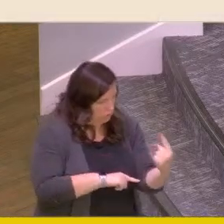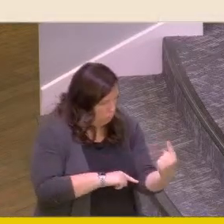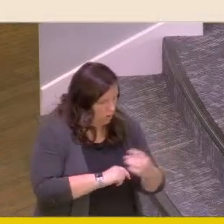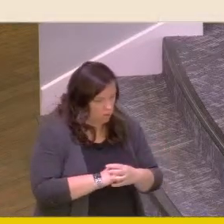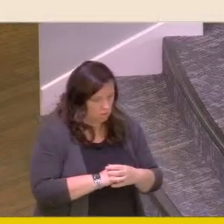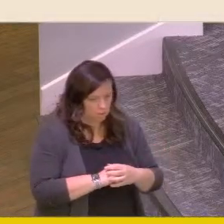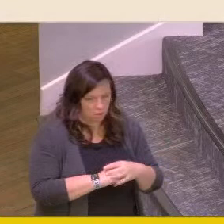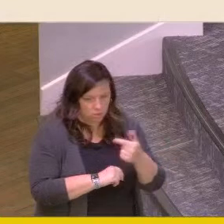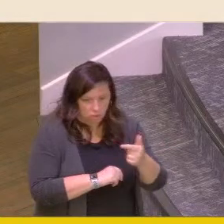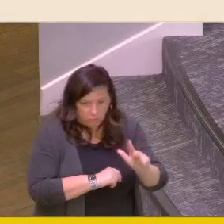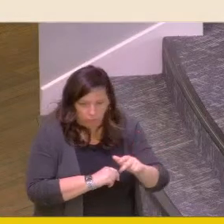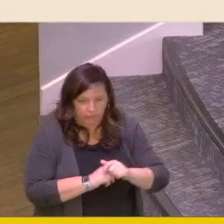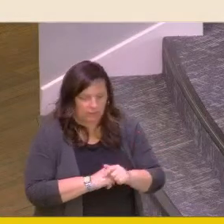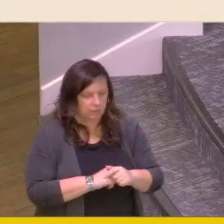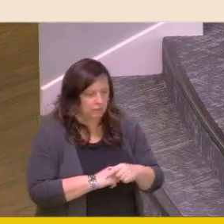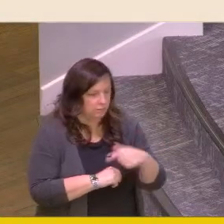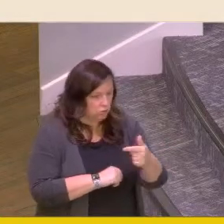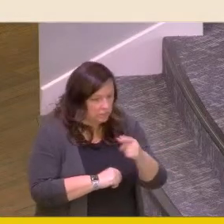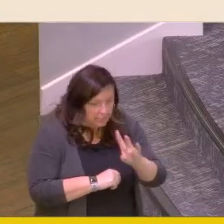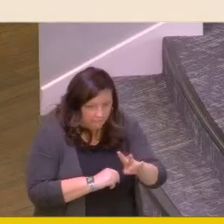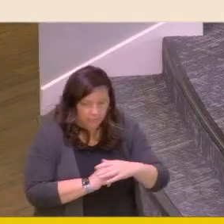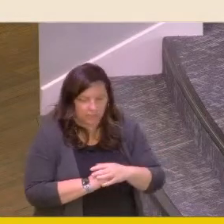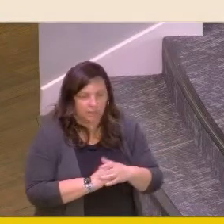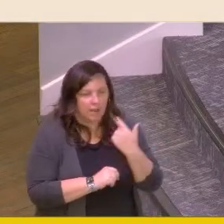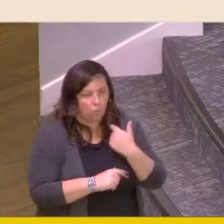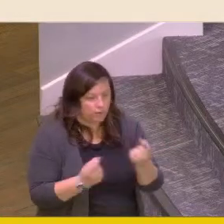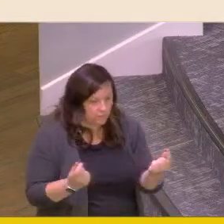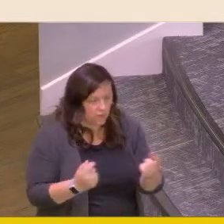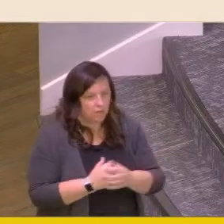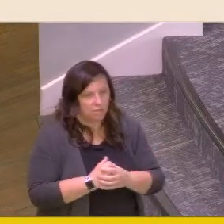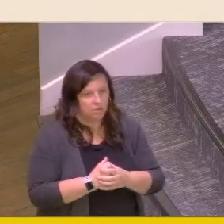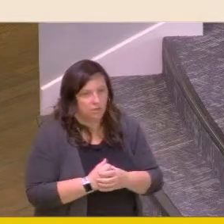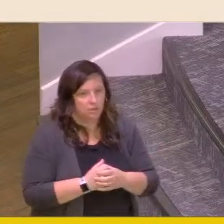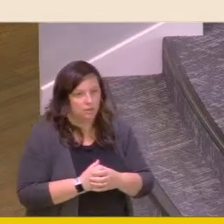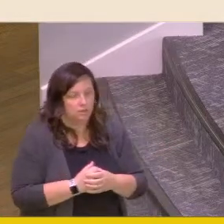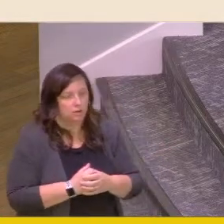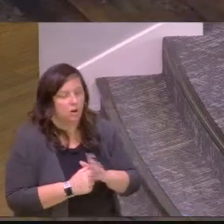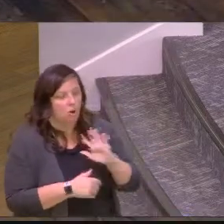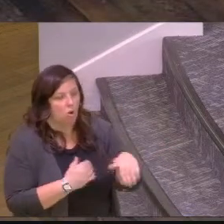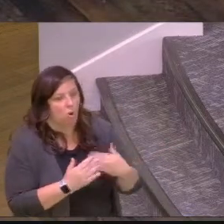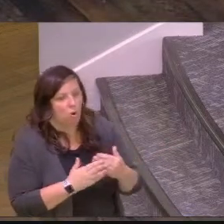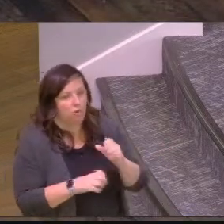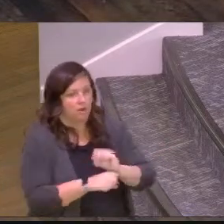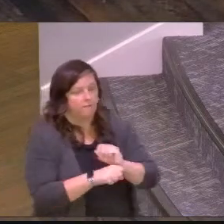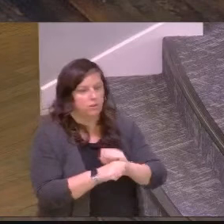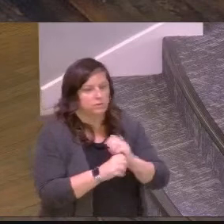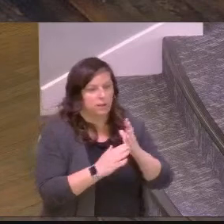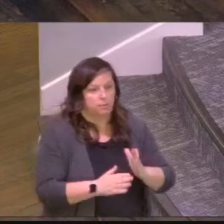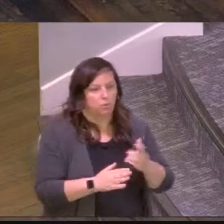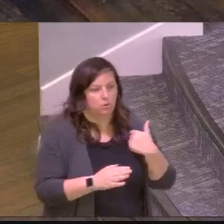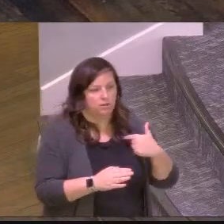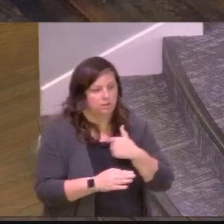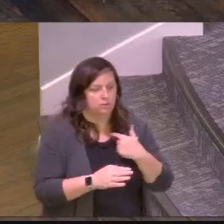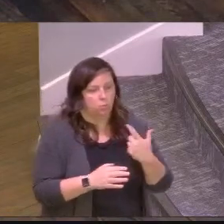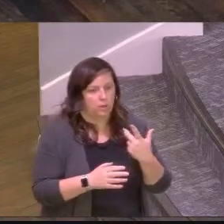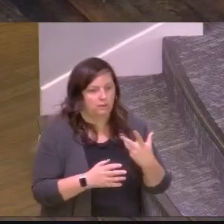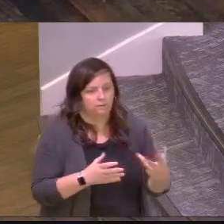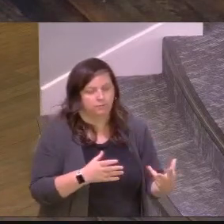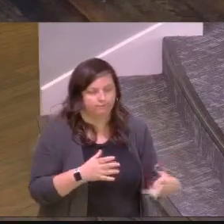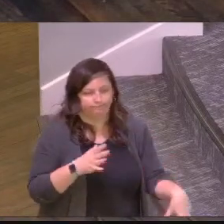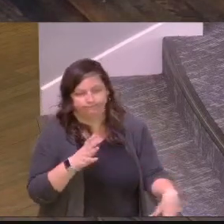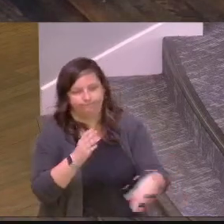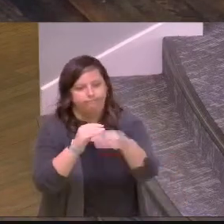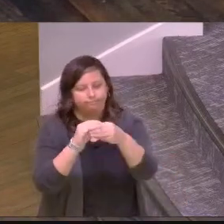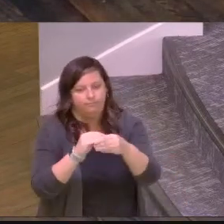know, G3 and G7. And what we've done is brought all of those employees up on the scale, which would be almost